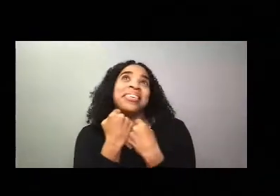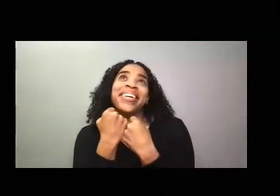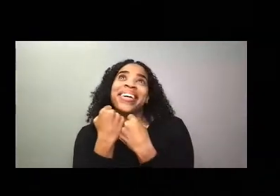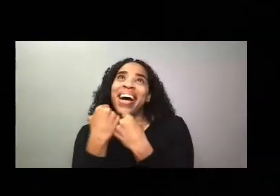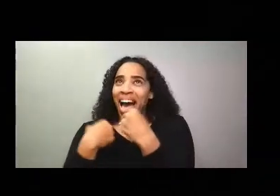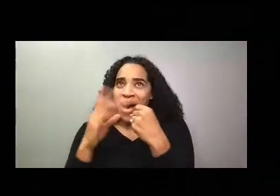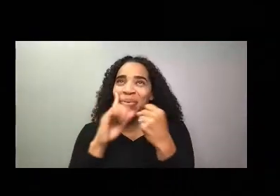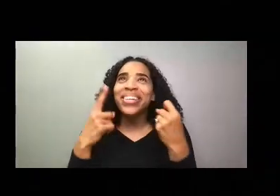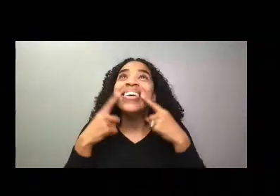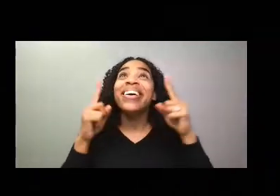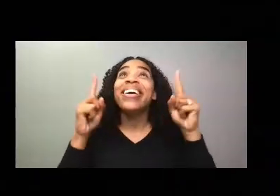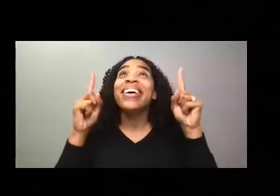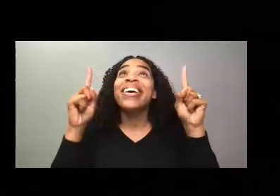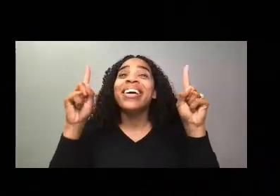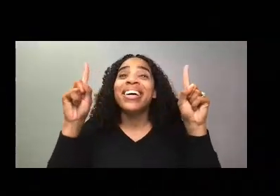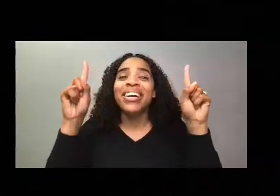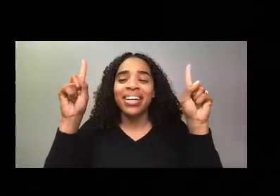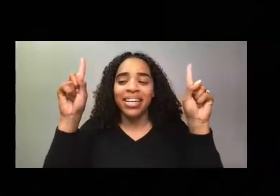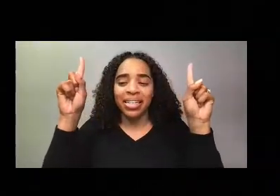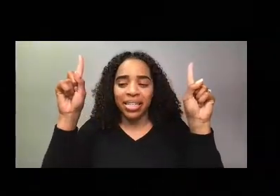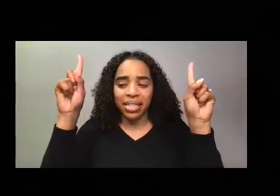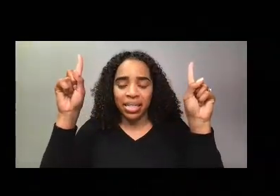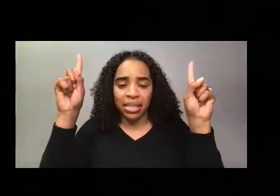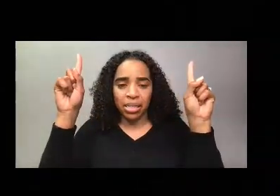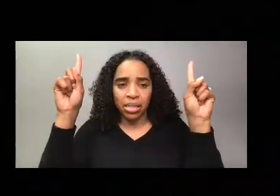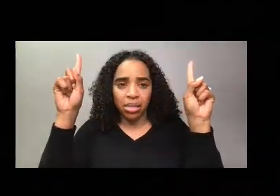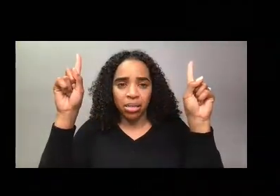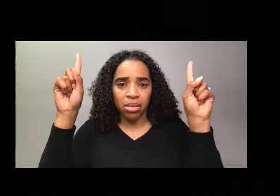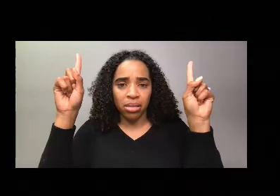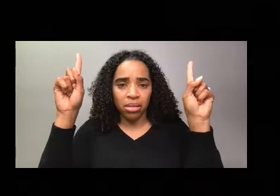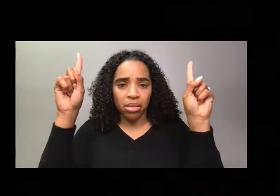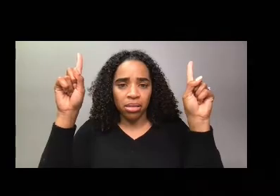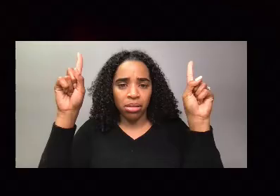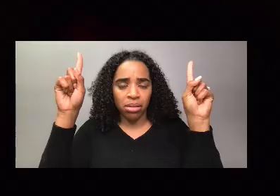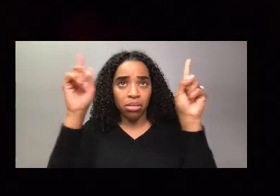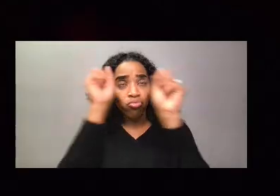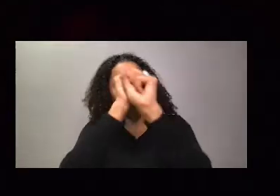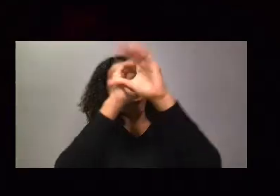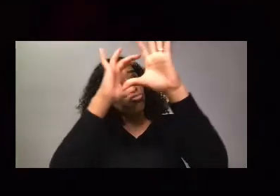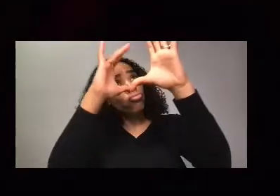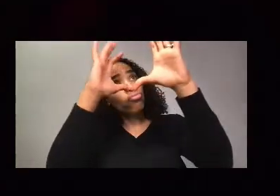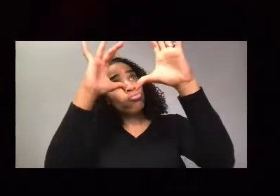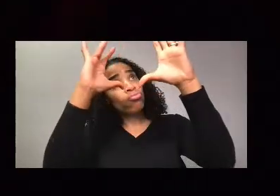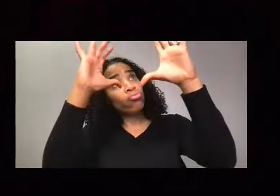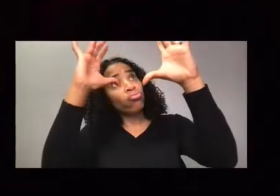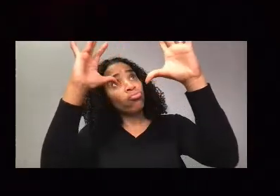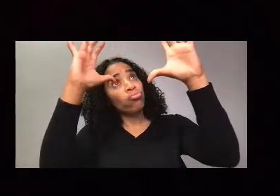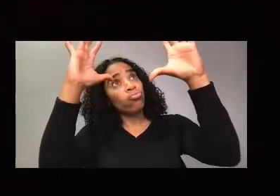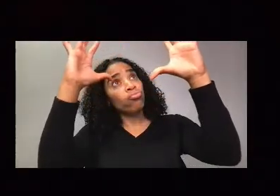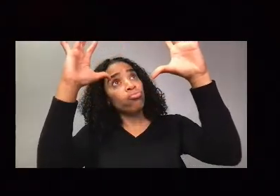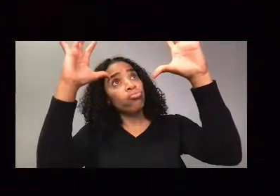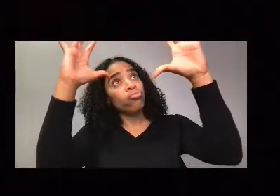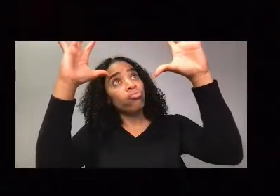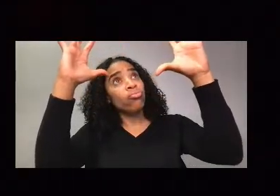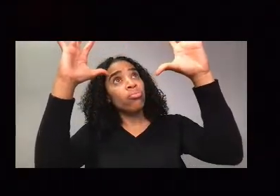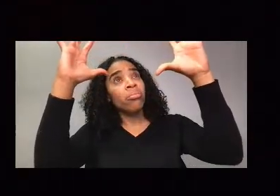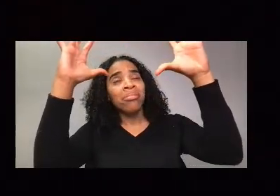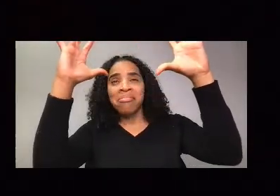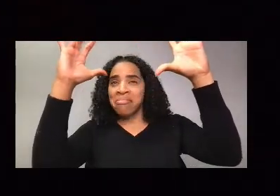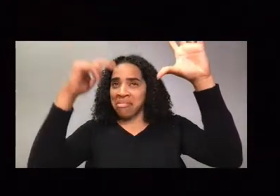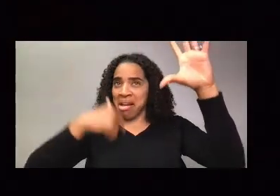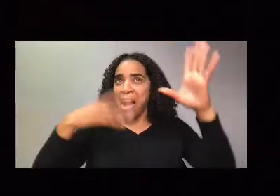something. If what I could be had been left to me, I would